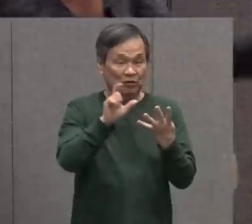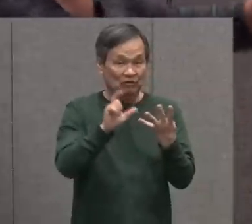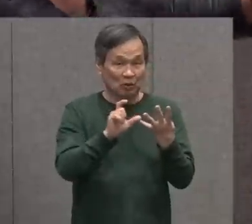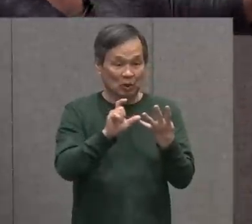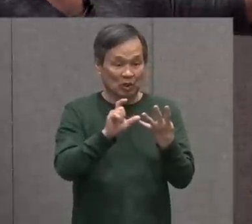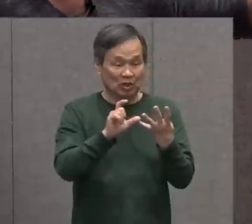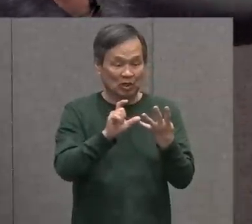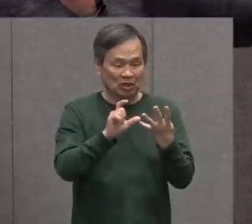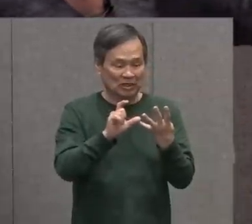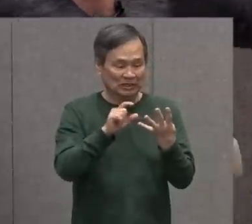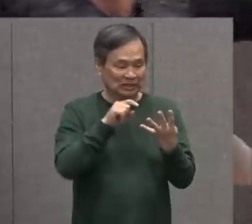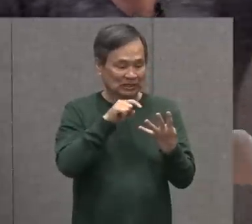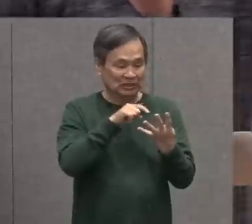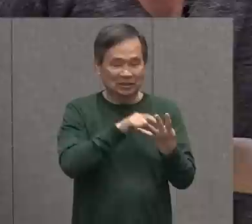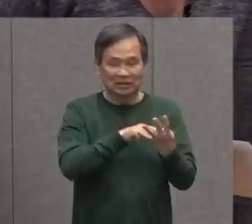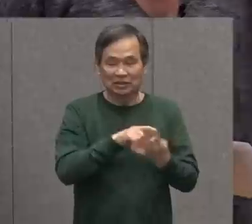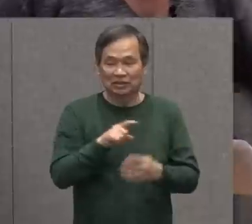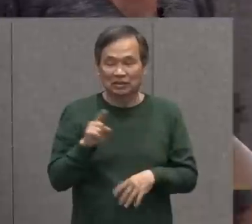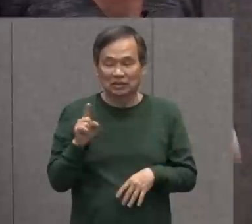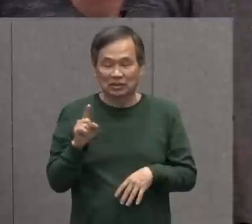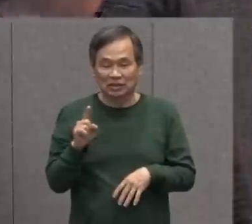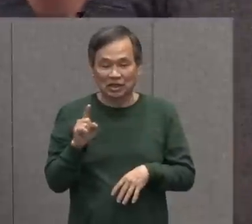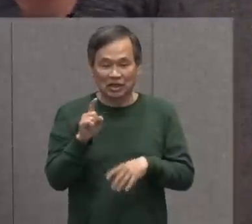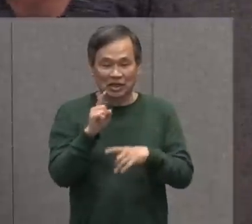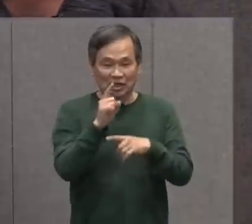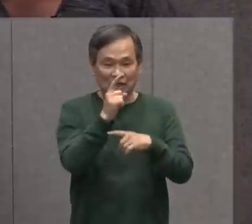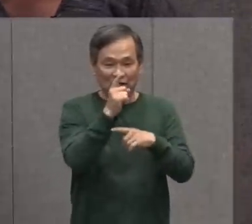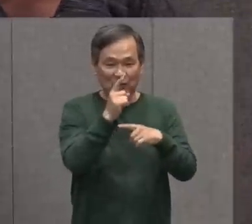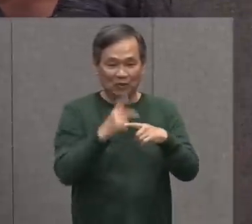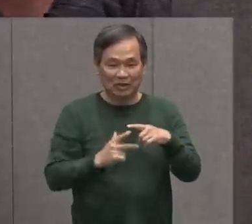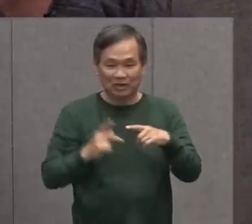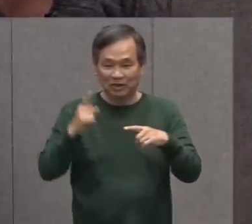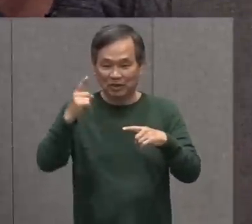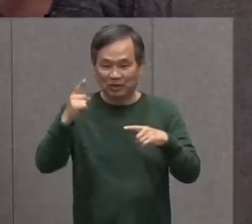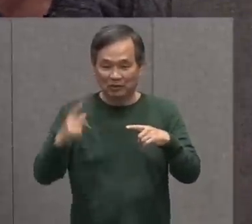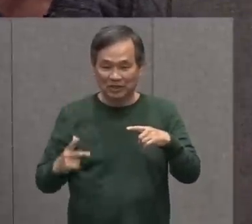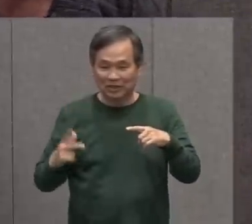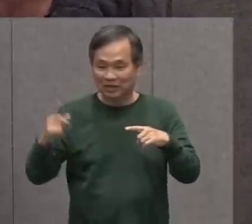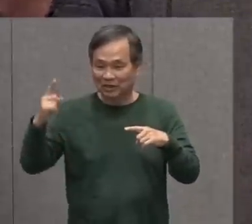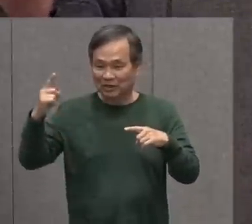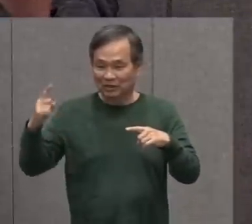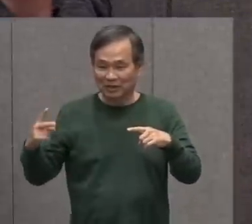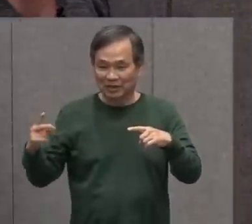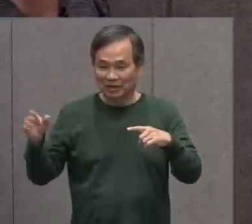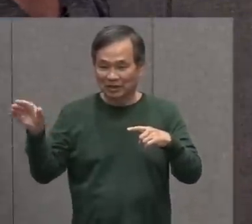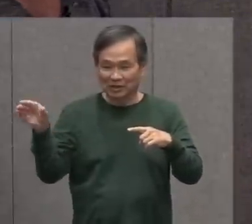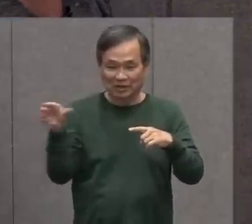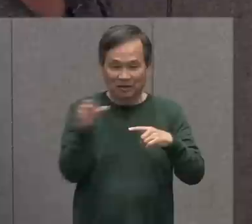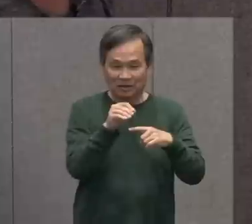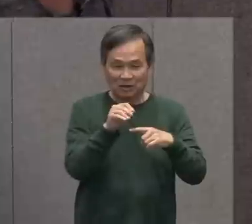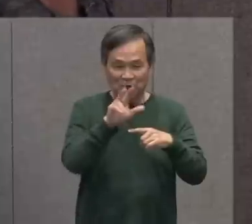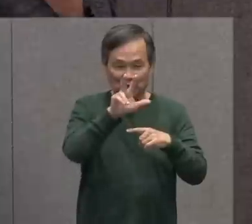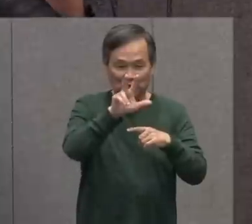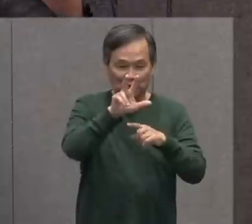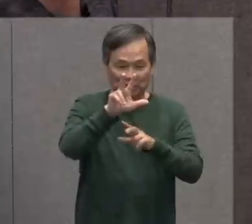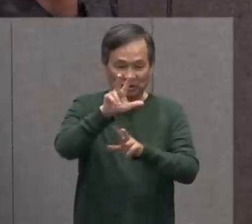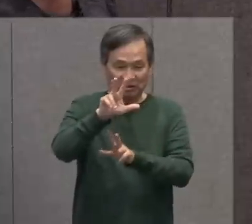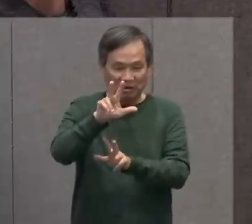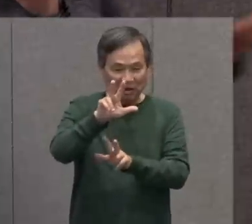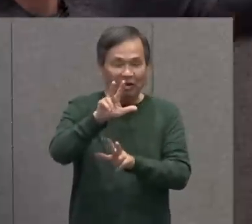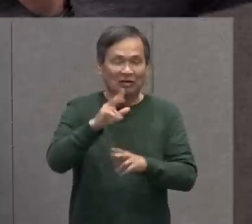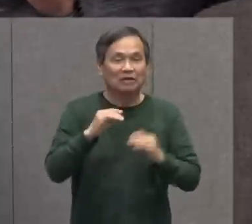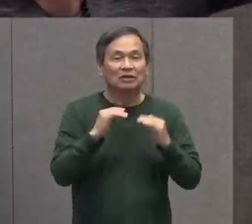4, 1, 2, 3, 4, and 3 1/3 pieces. That makes 1 more. Is it 5? It is 5. And did we